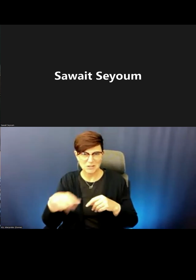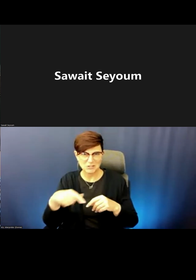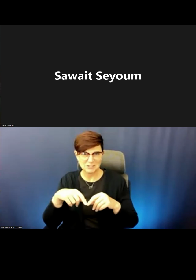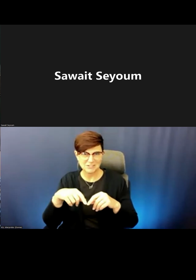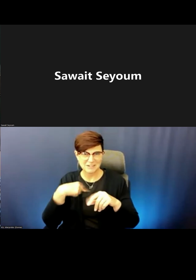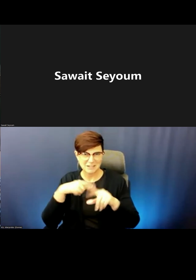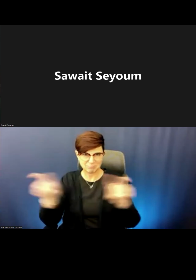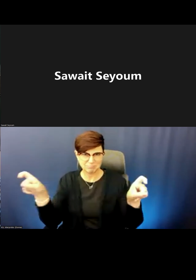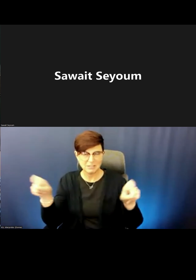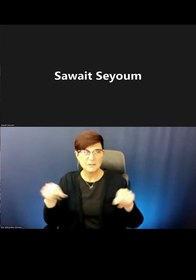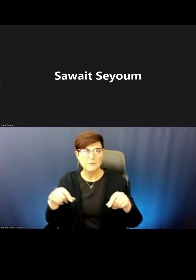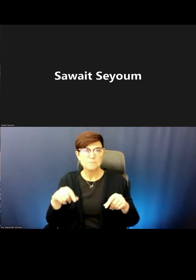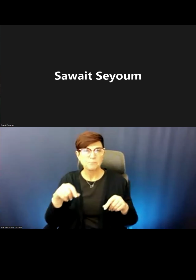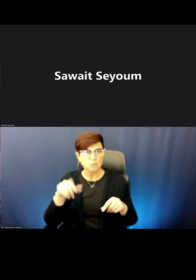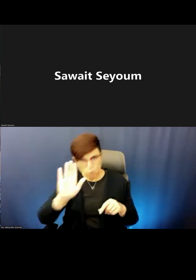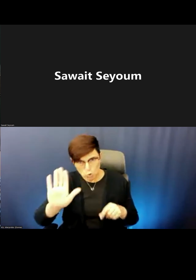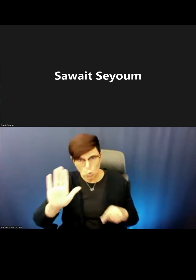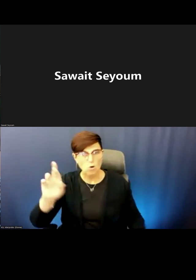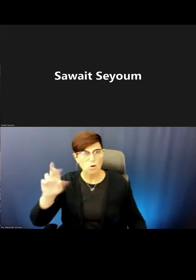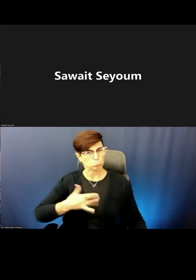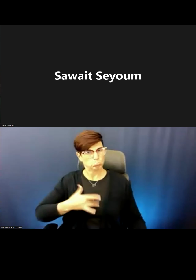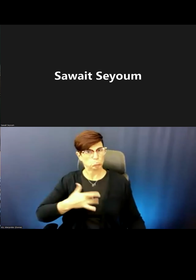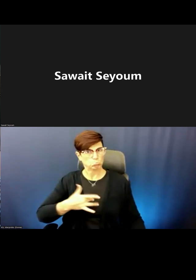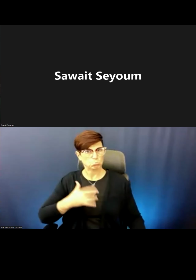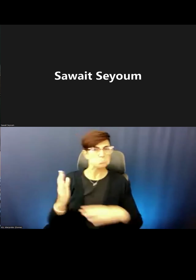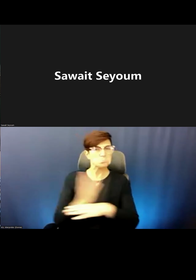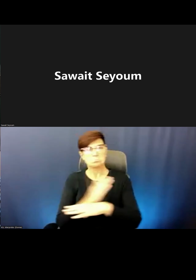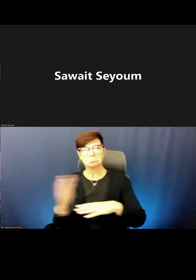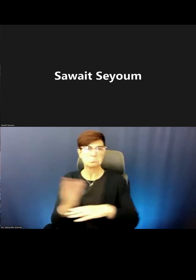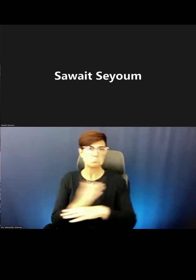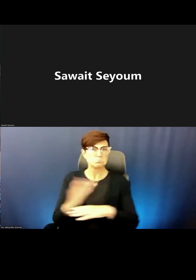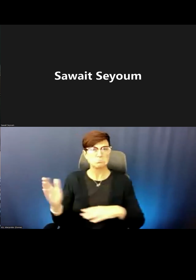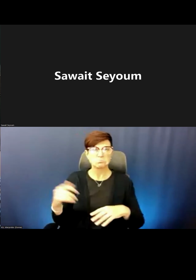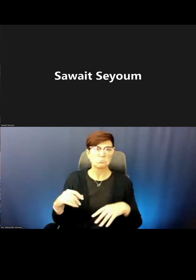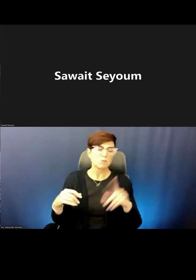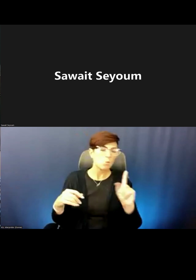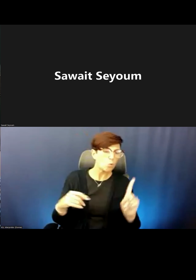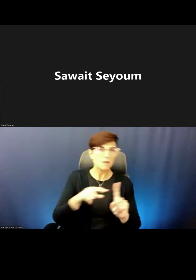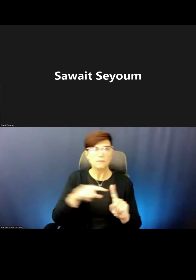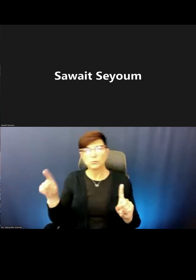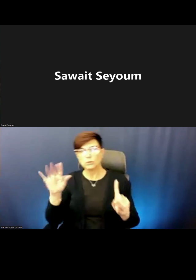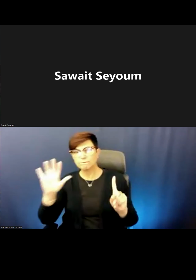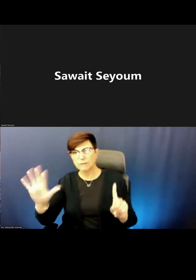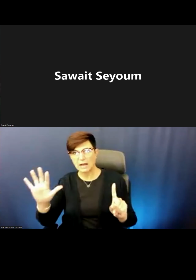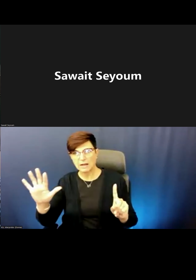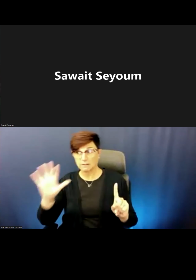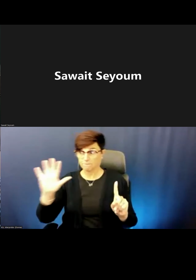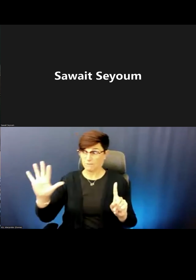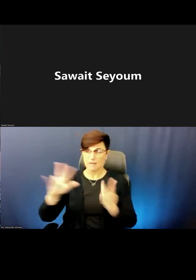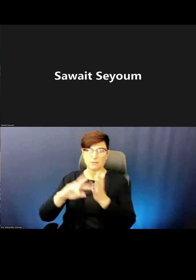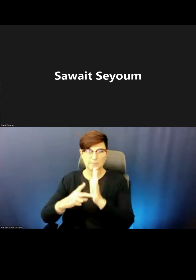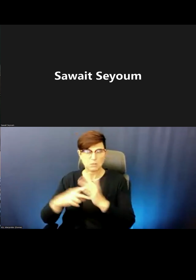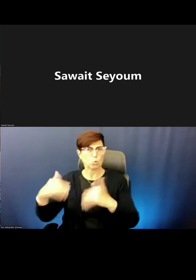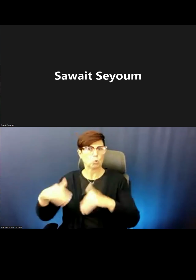1 is poor, 5 is excellent. So 1, maybe like there's absolutely no investments for aging and disability. 5 is it's really rooted in aging